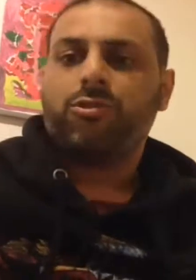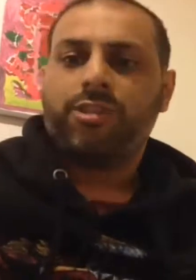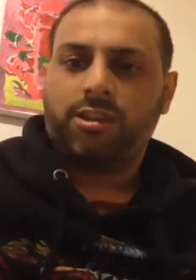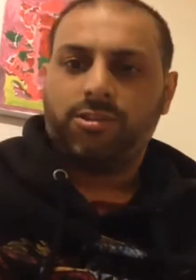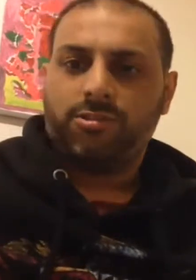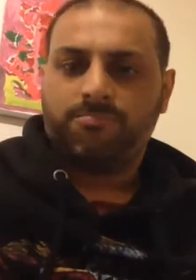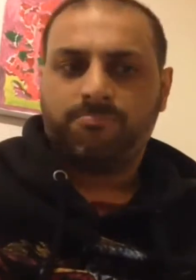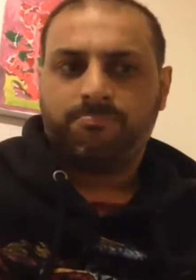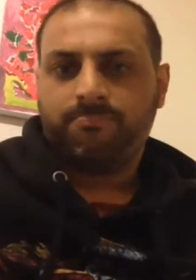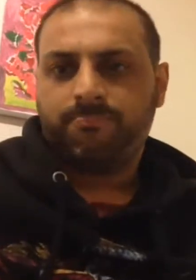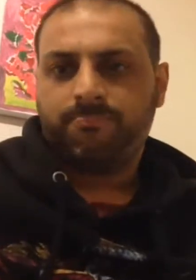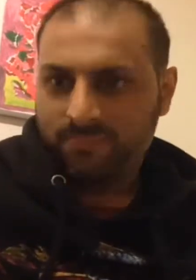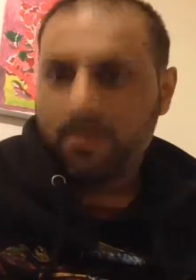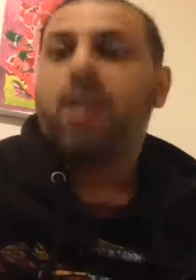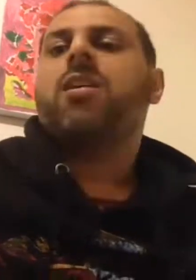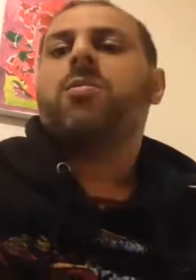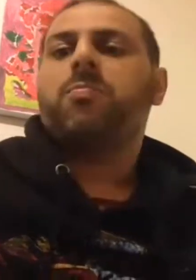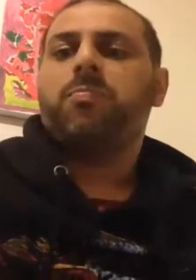Working together.